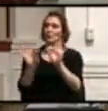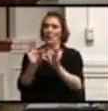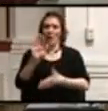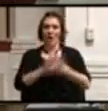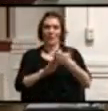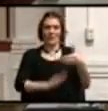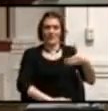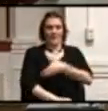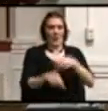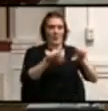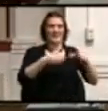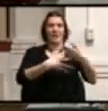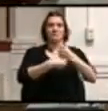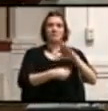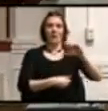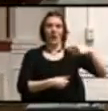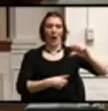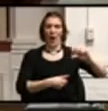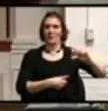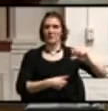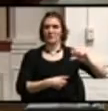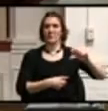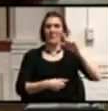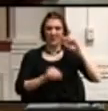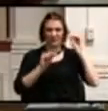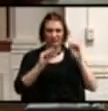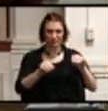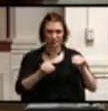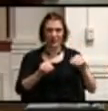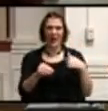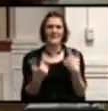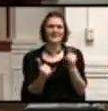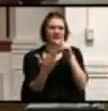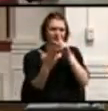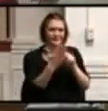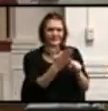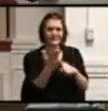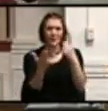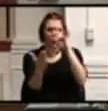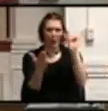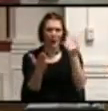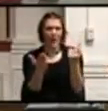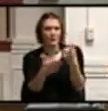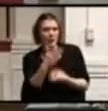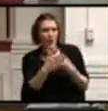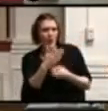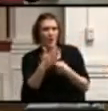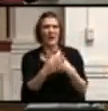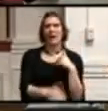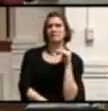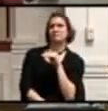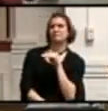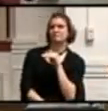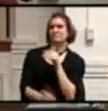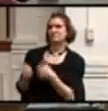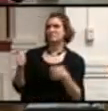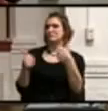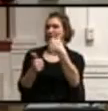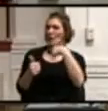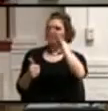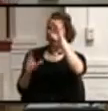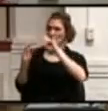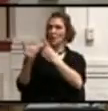process of identifying that. I'm waiting for a response from the Division of Building and Fire Safety